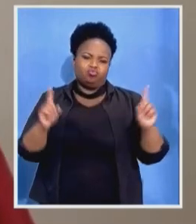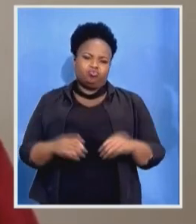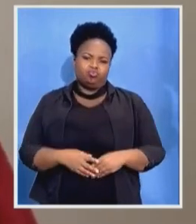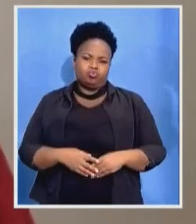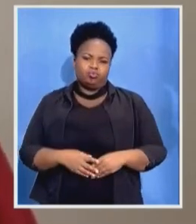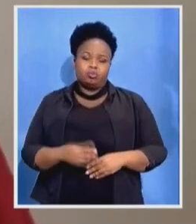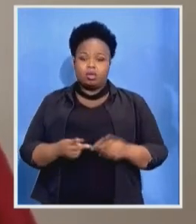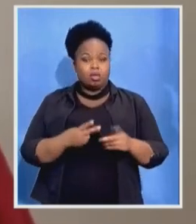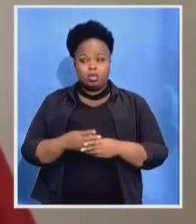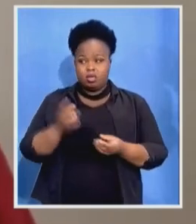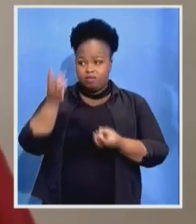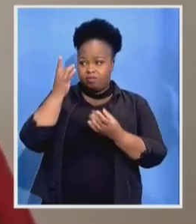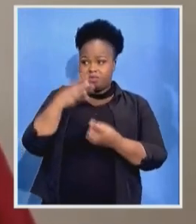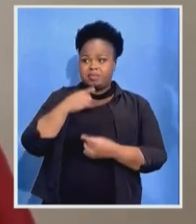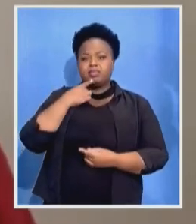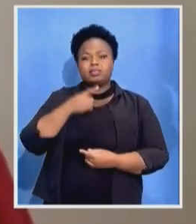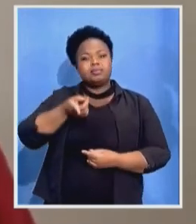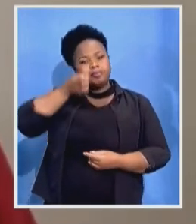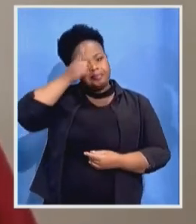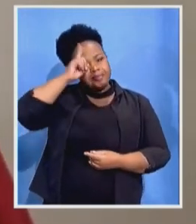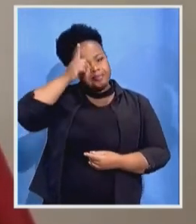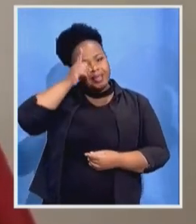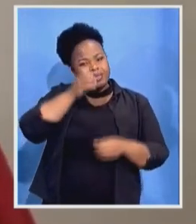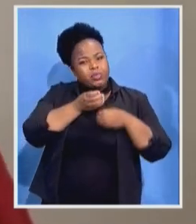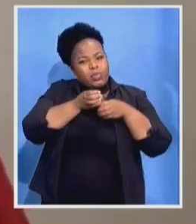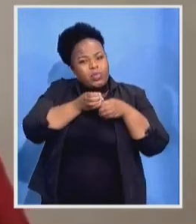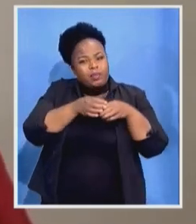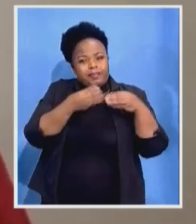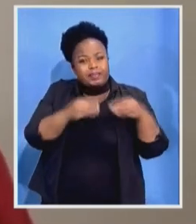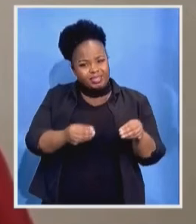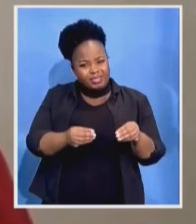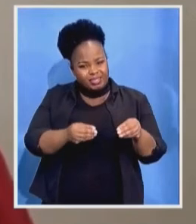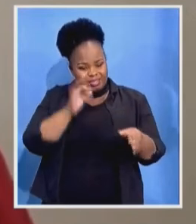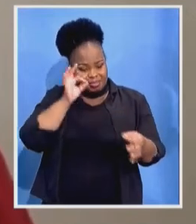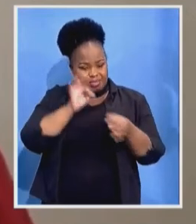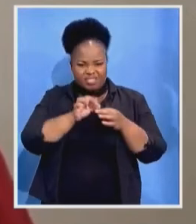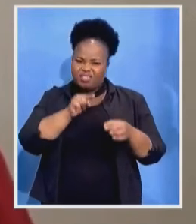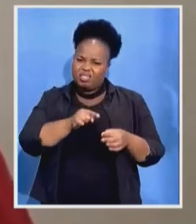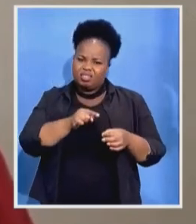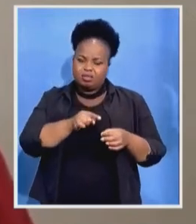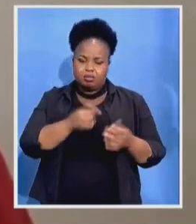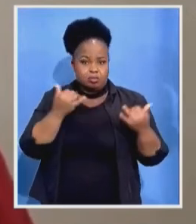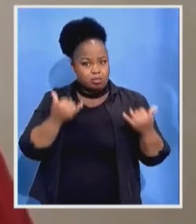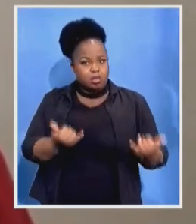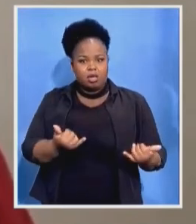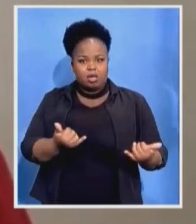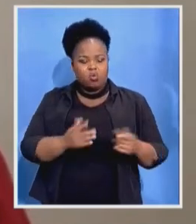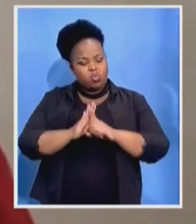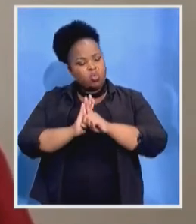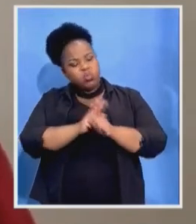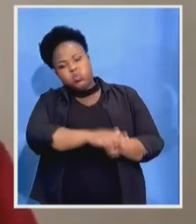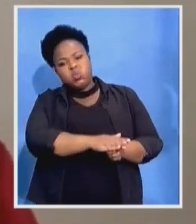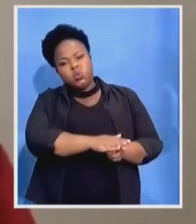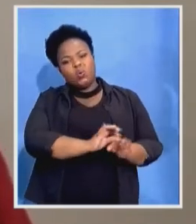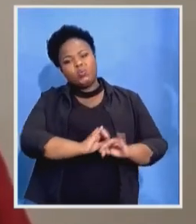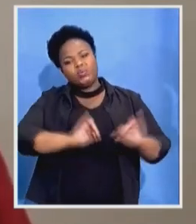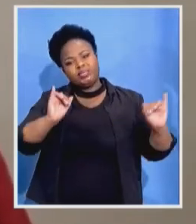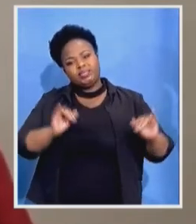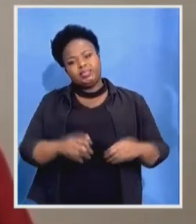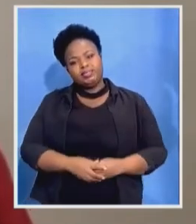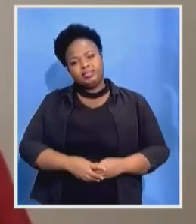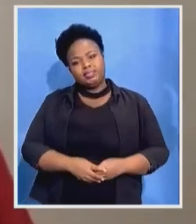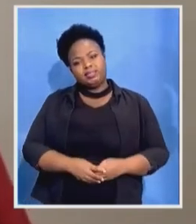small business in particular is being discriminated against. As the SACP, we have